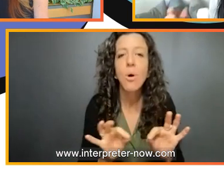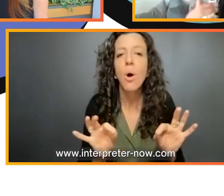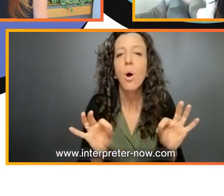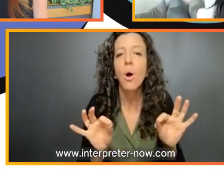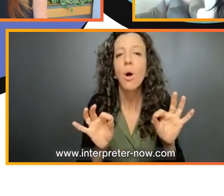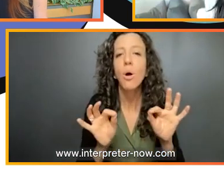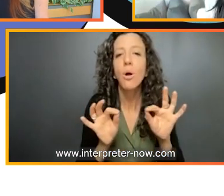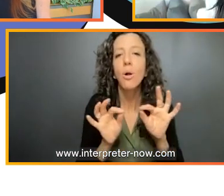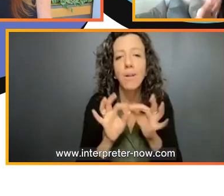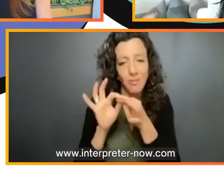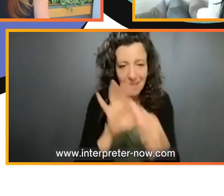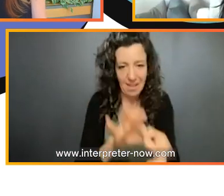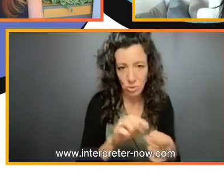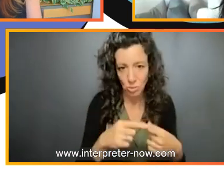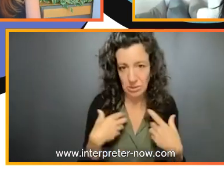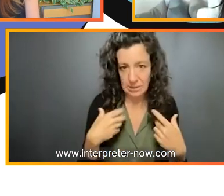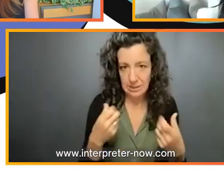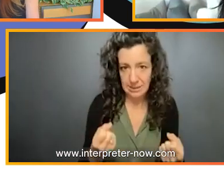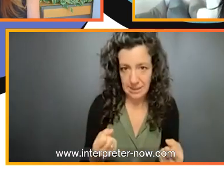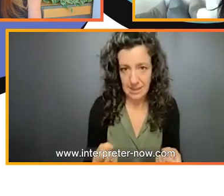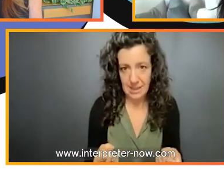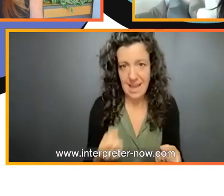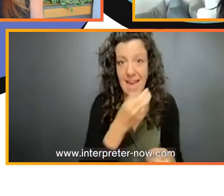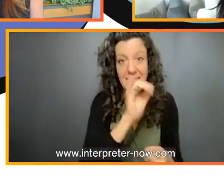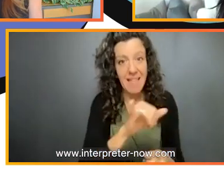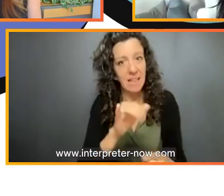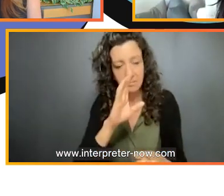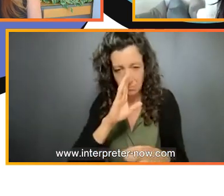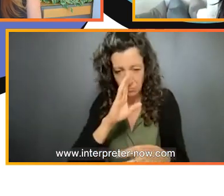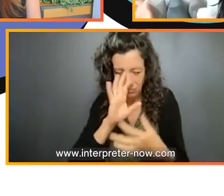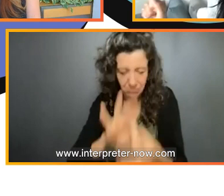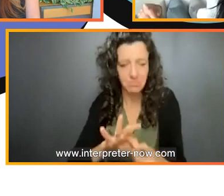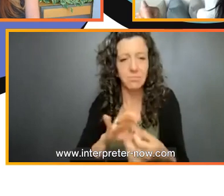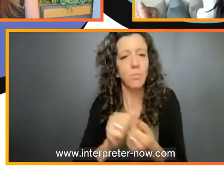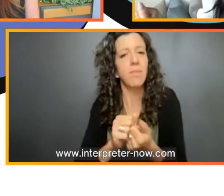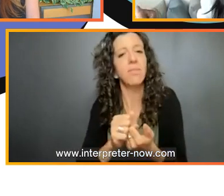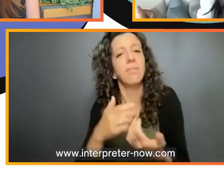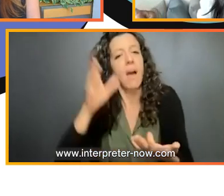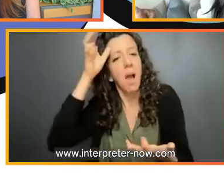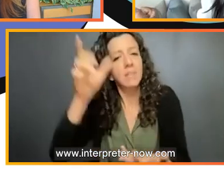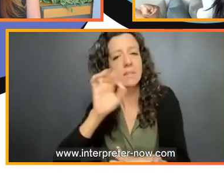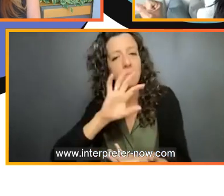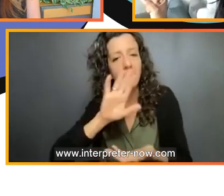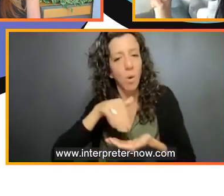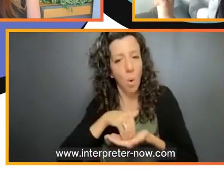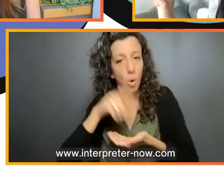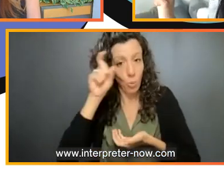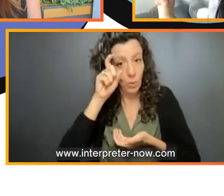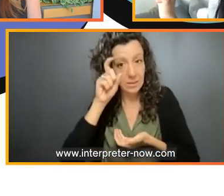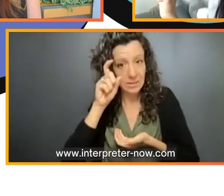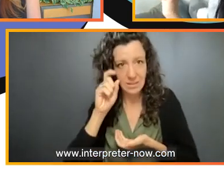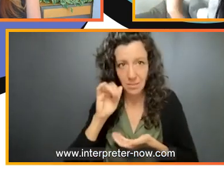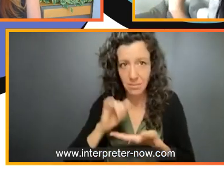mentioned shyness. For me, in the last chapter of the book, I call it, "There's nothing wrong with me and there never was."